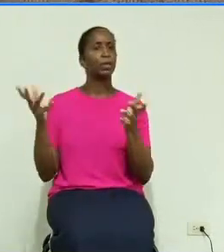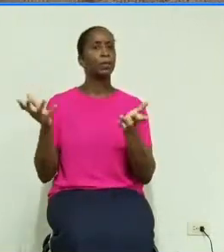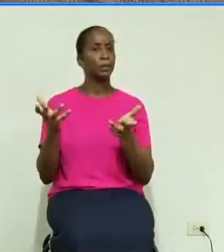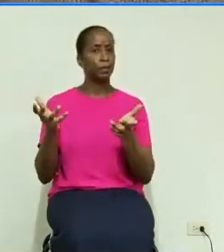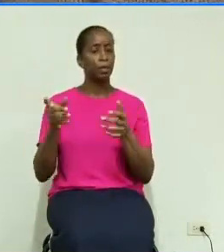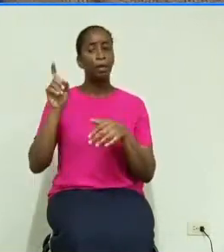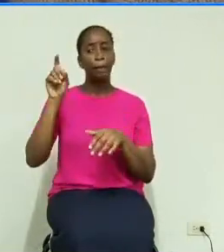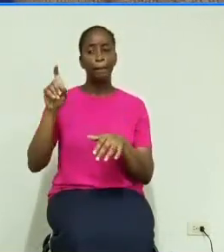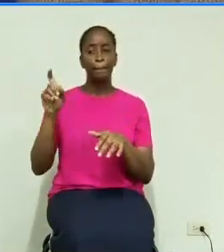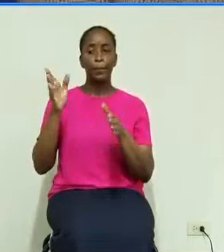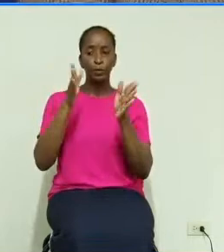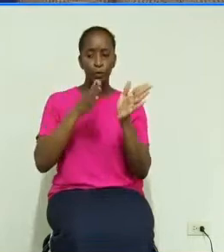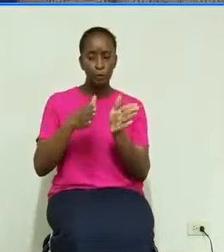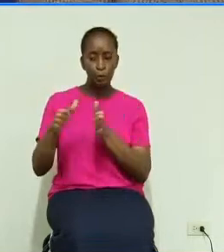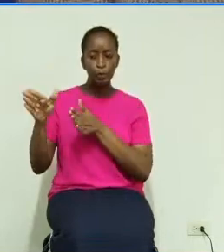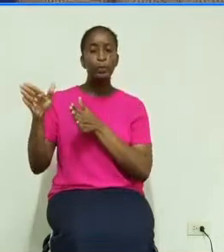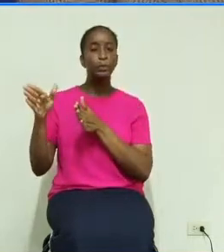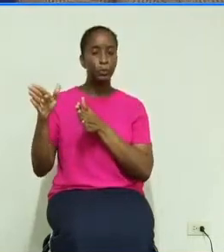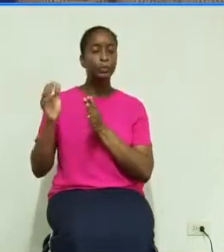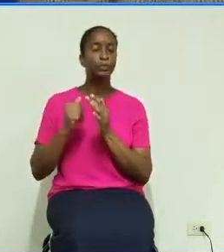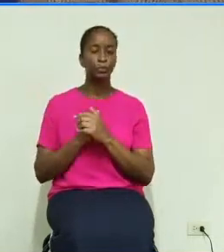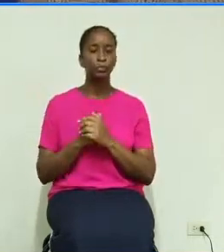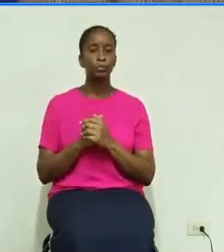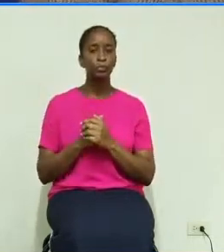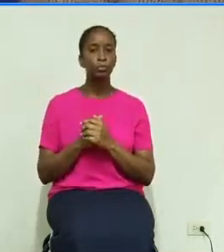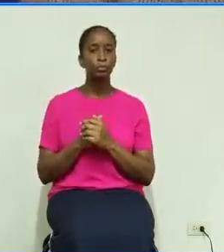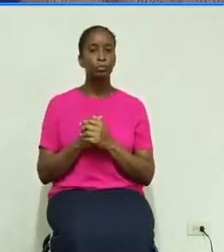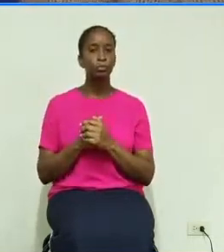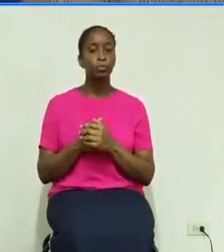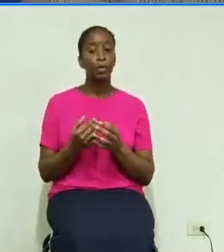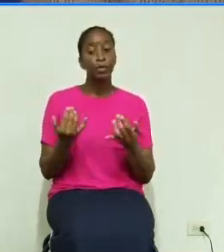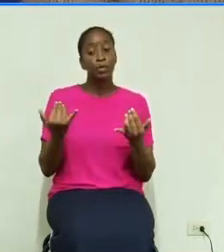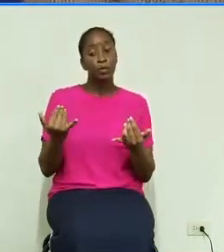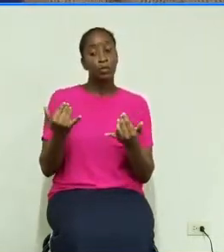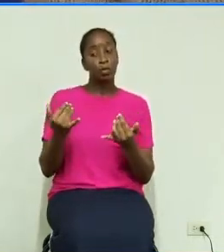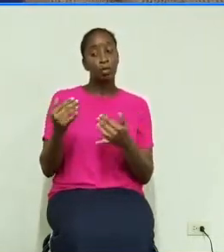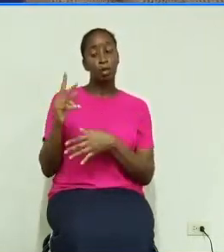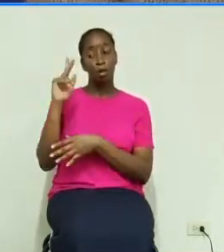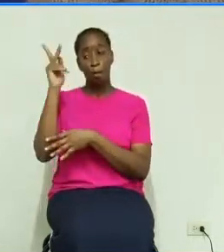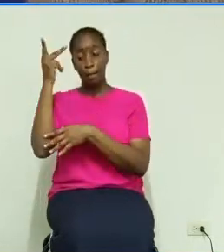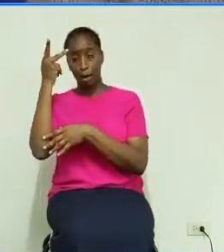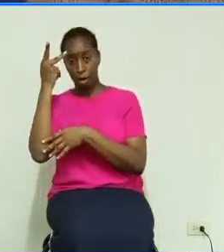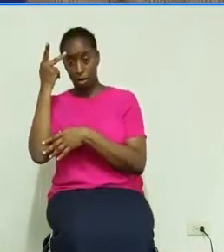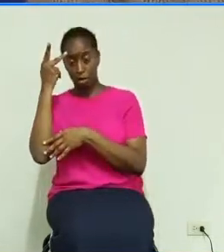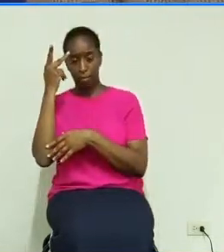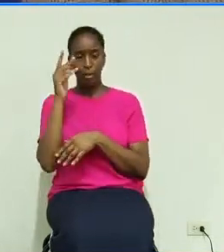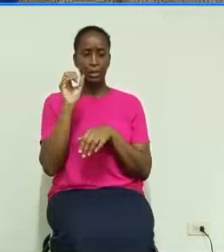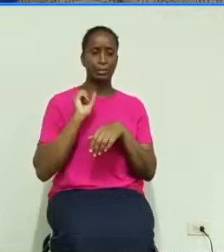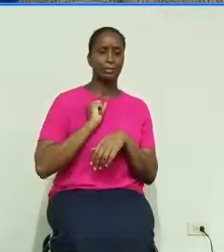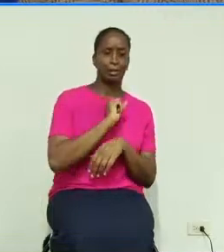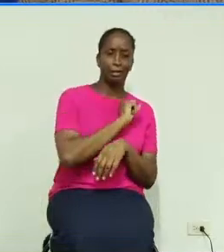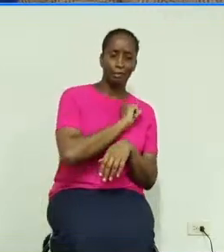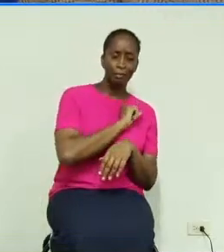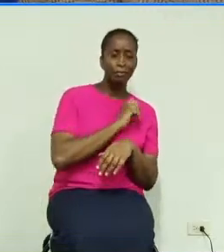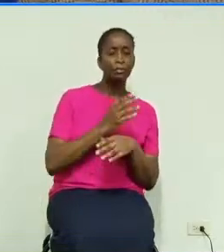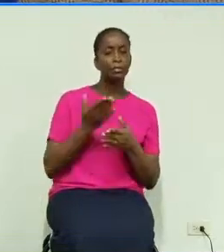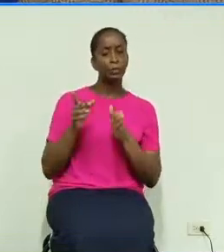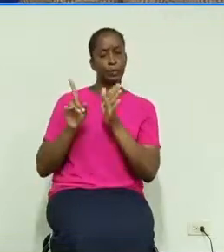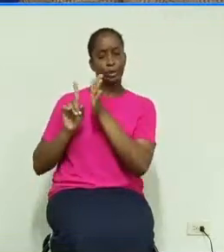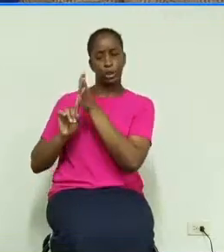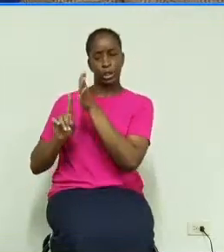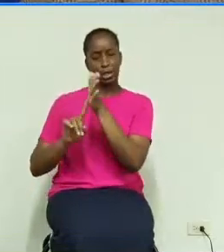looking at the present arrangement, even if it might be found that it is not perfect, there's